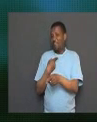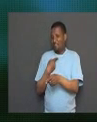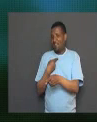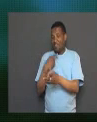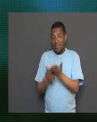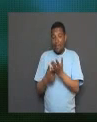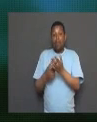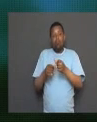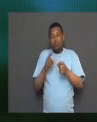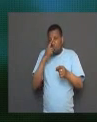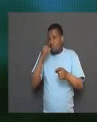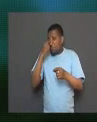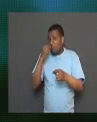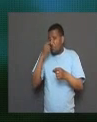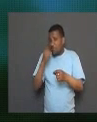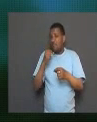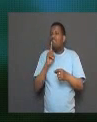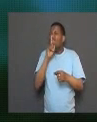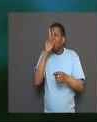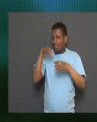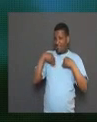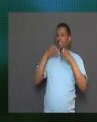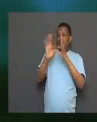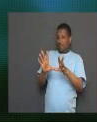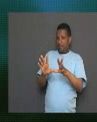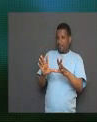and often unreliable.